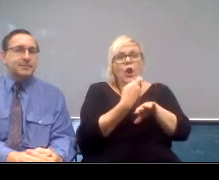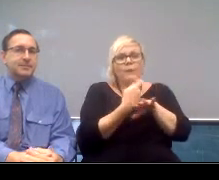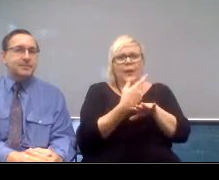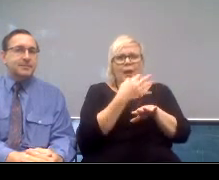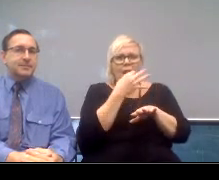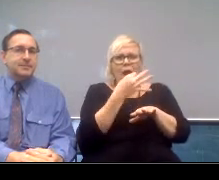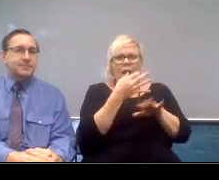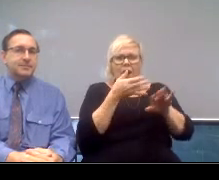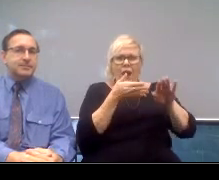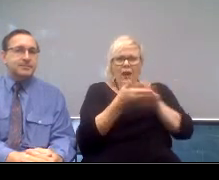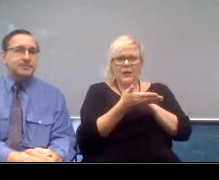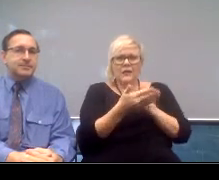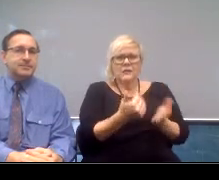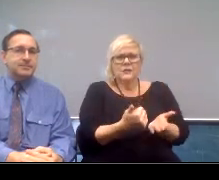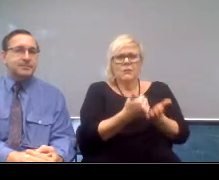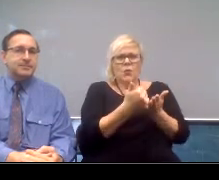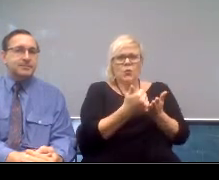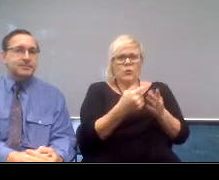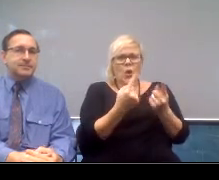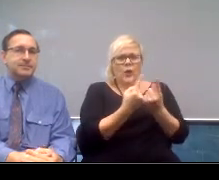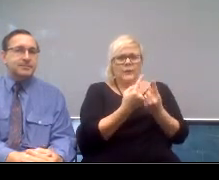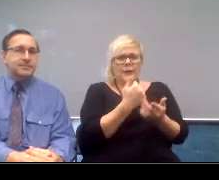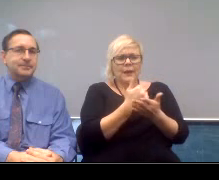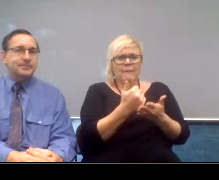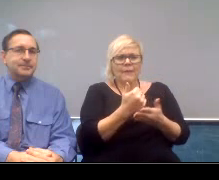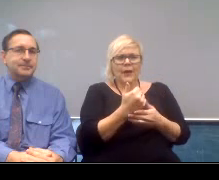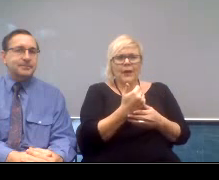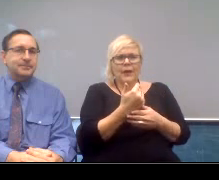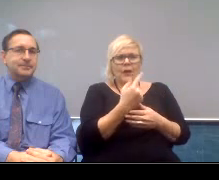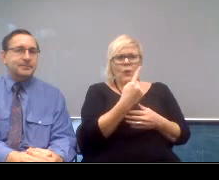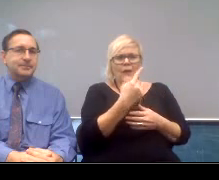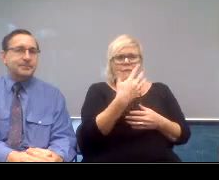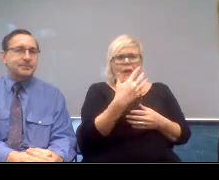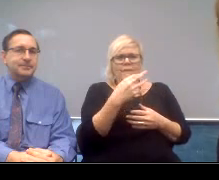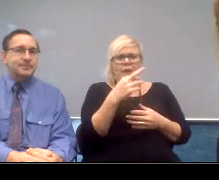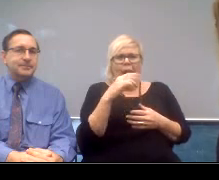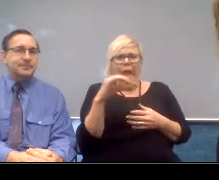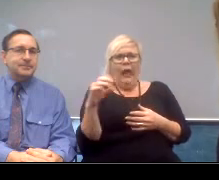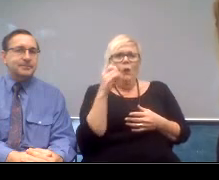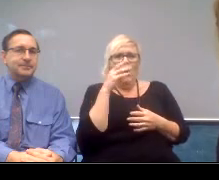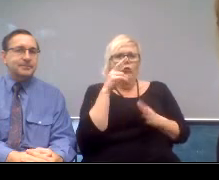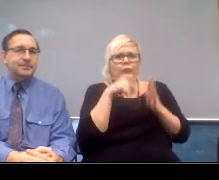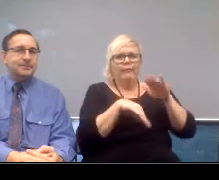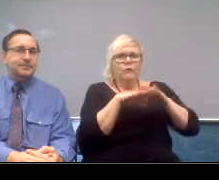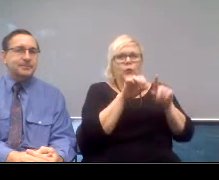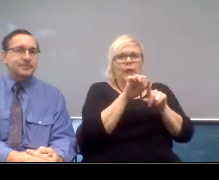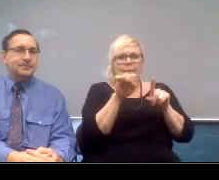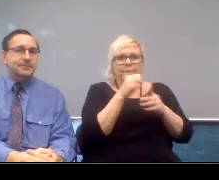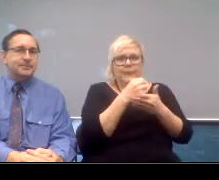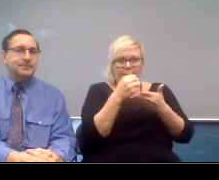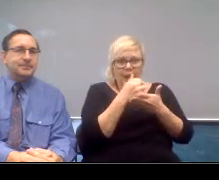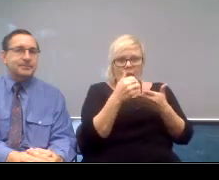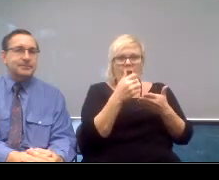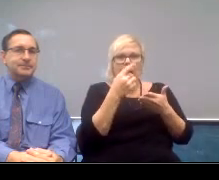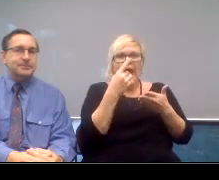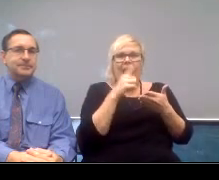item number 15? I won't write out the whole number. and the costs.